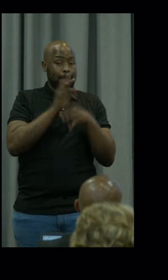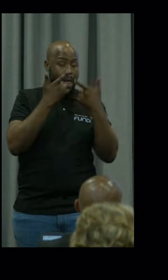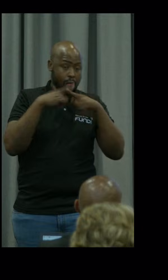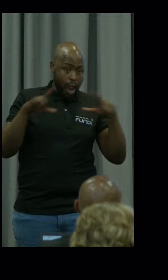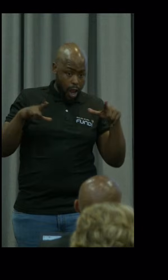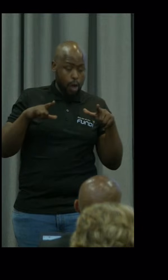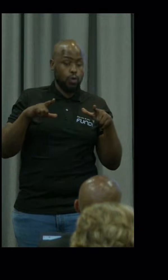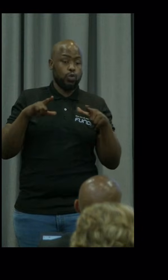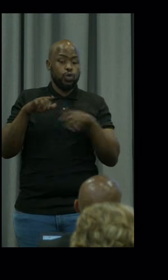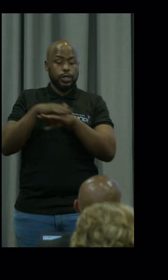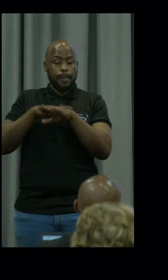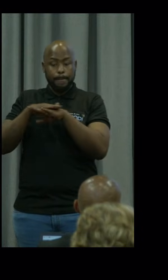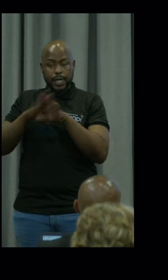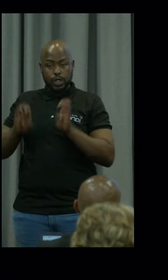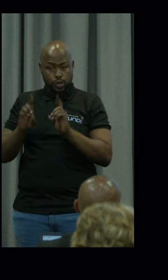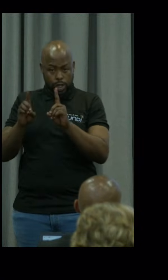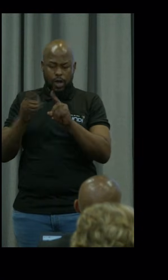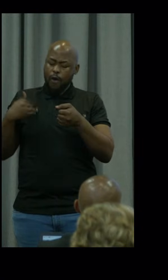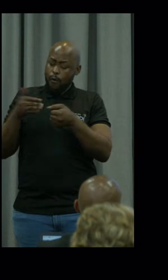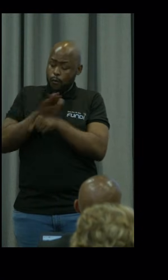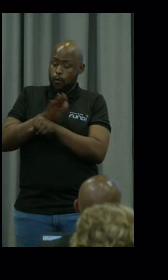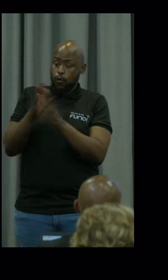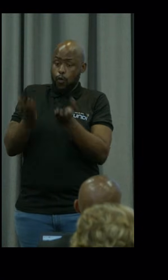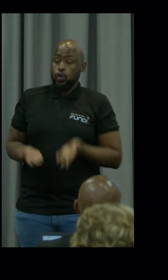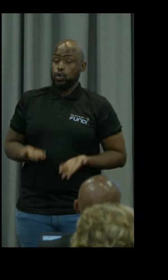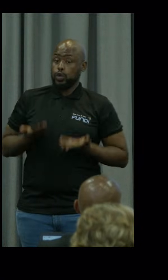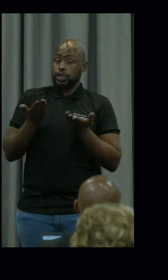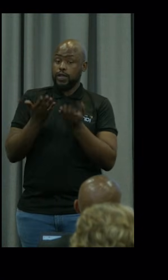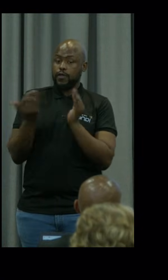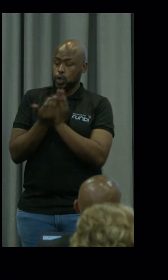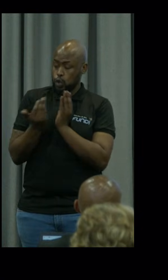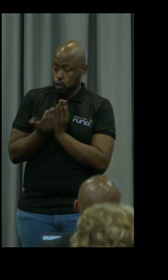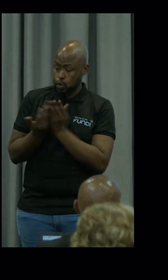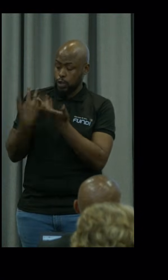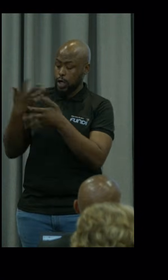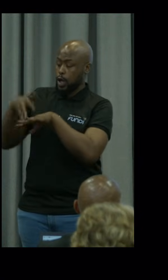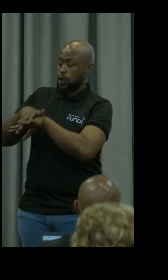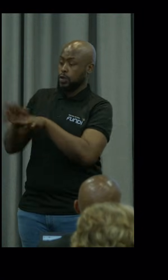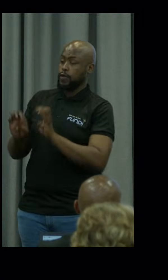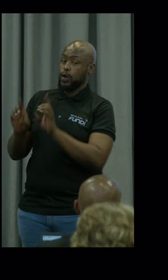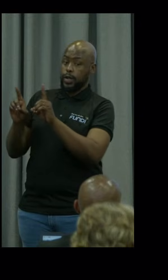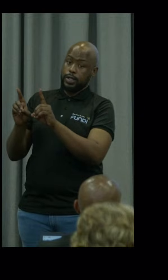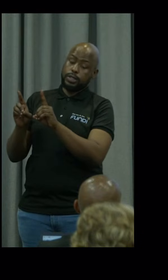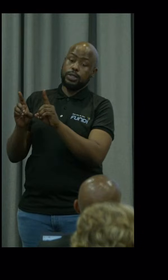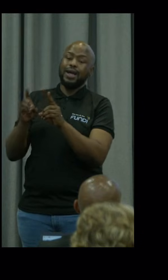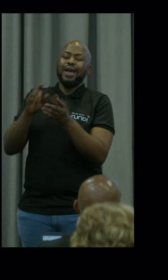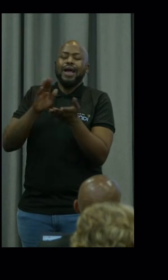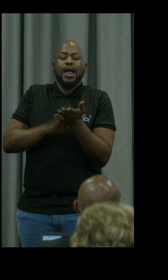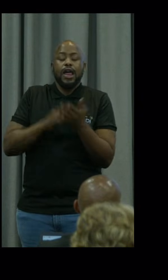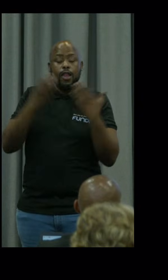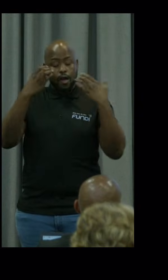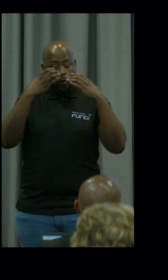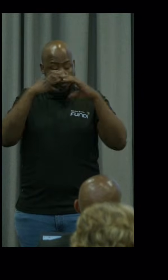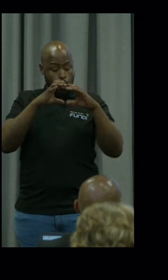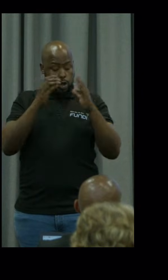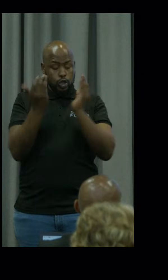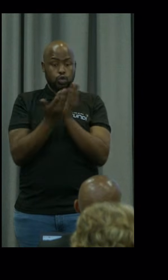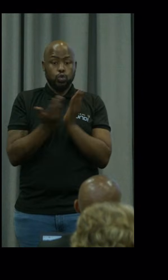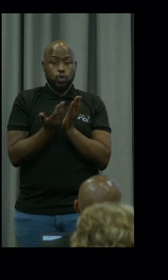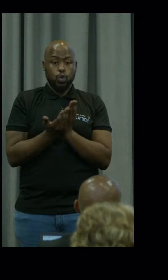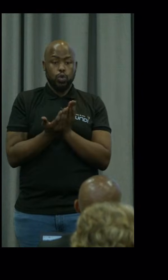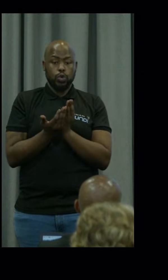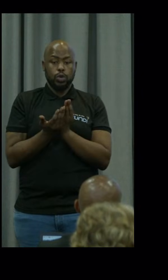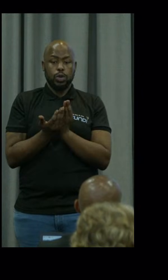education, full service schools, which is your inclusive education, and then our focus schools, which is our